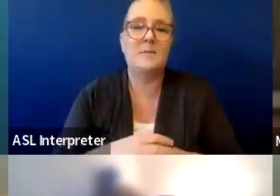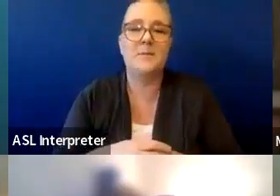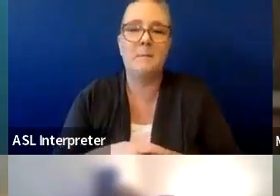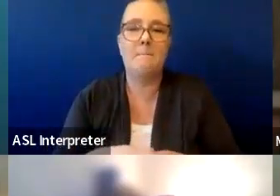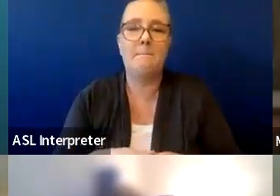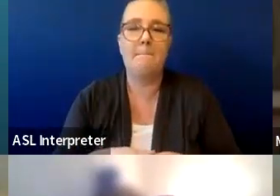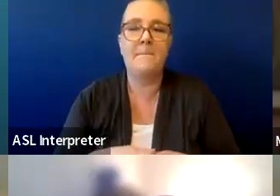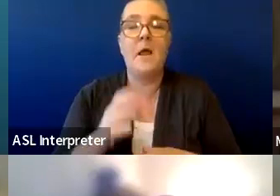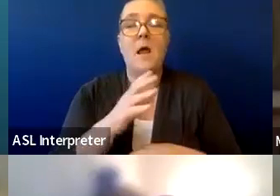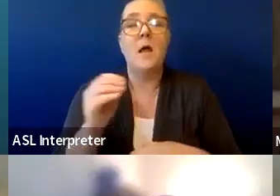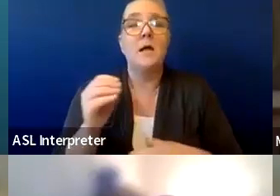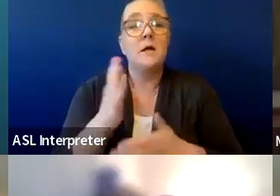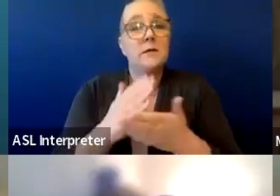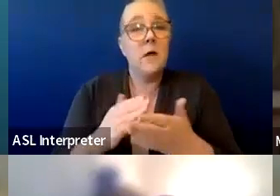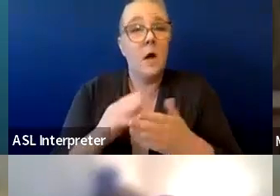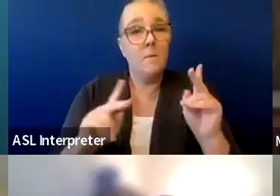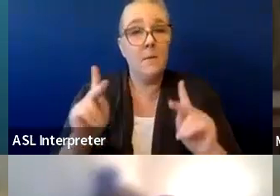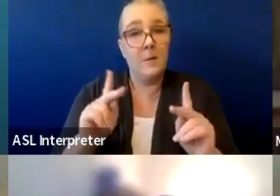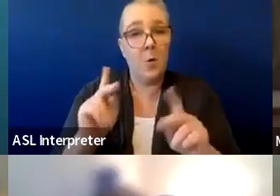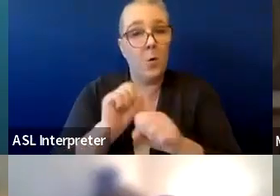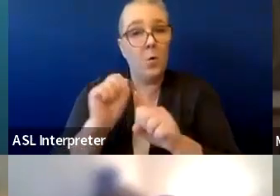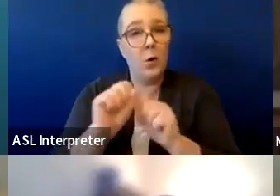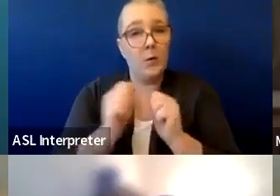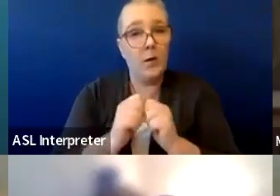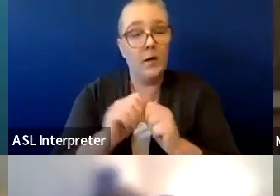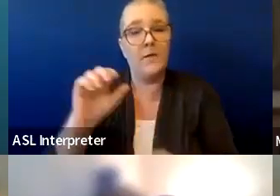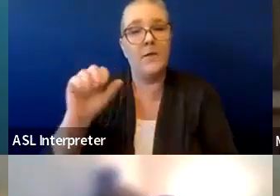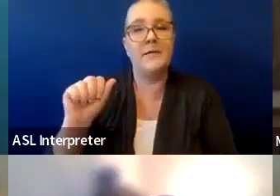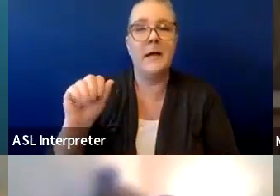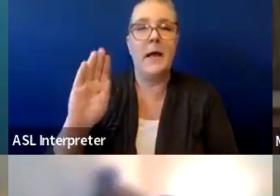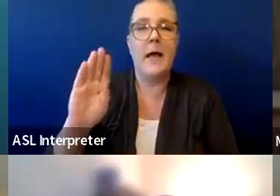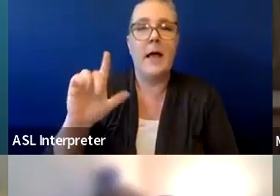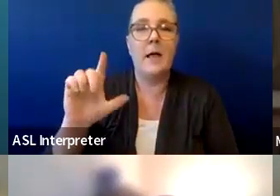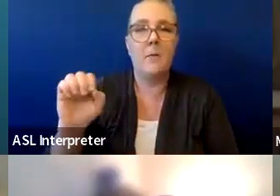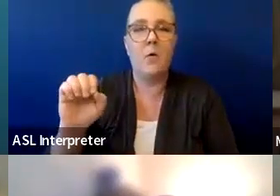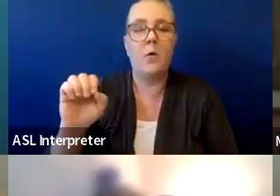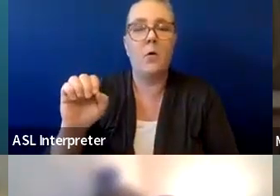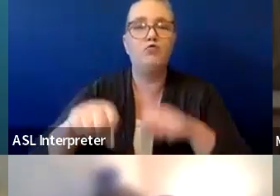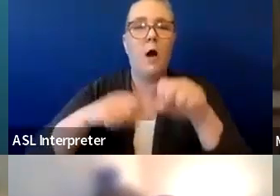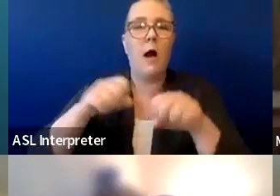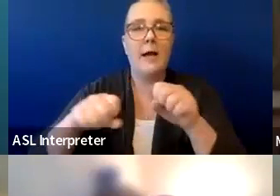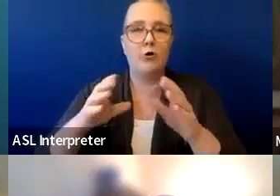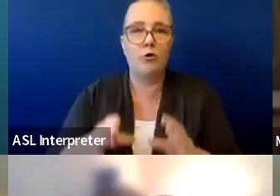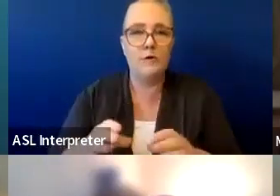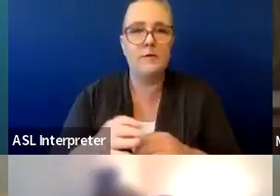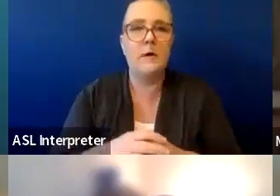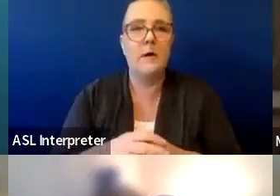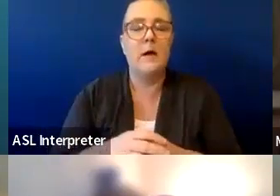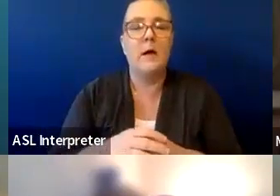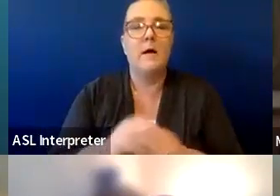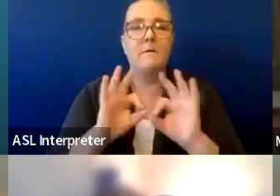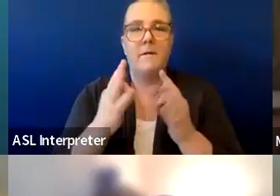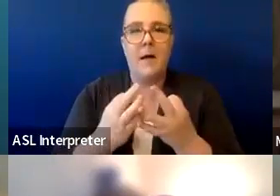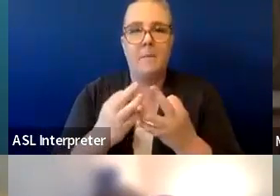And so some of the people that we've been working with is Able Writers from Family Soup,